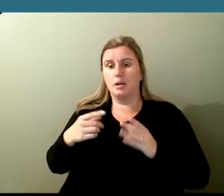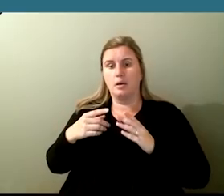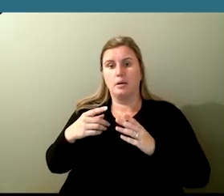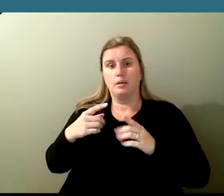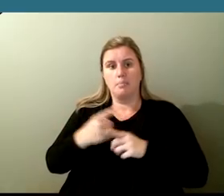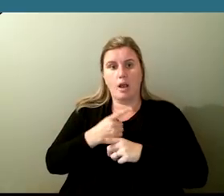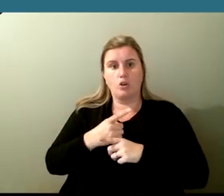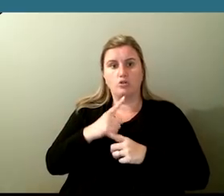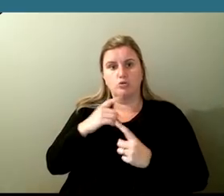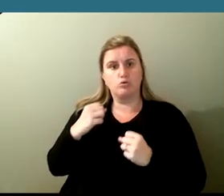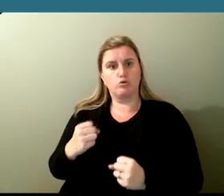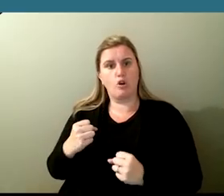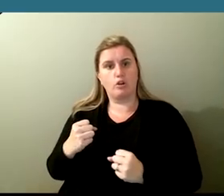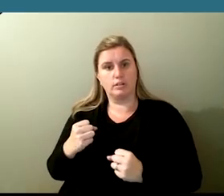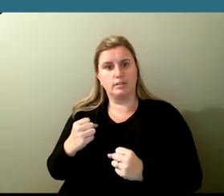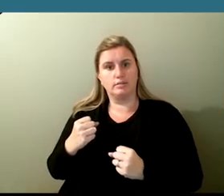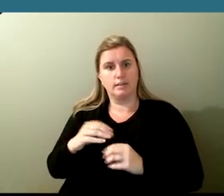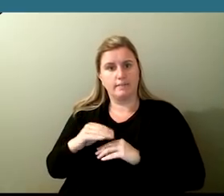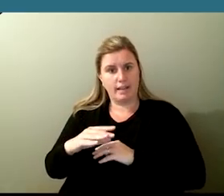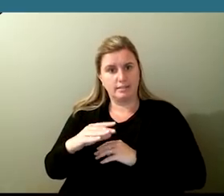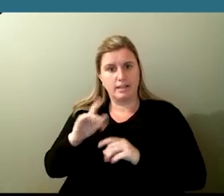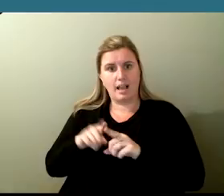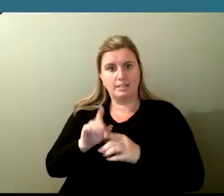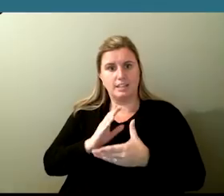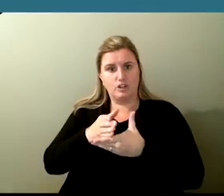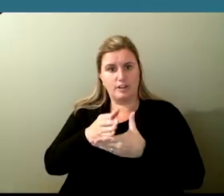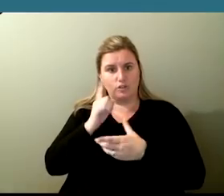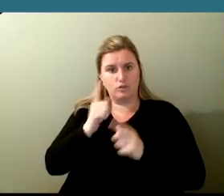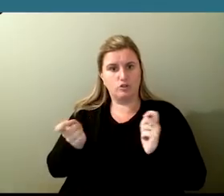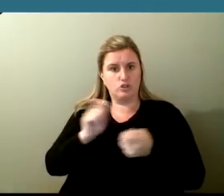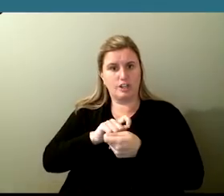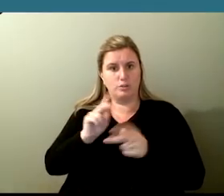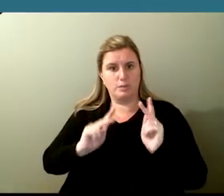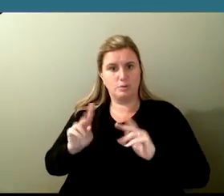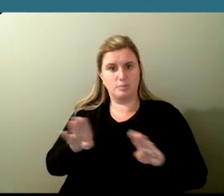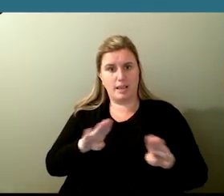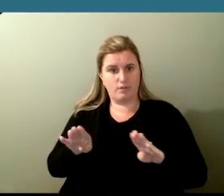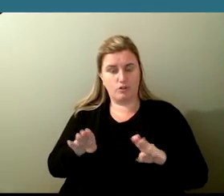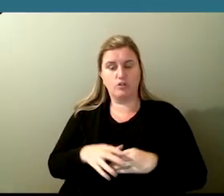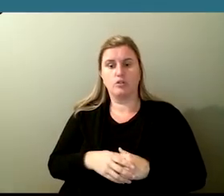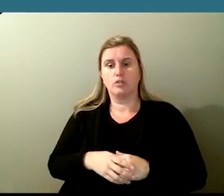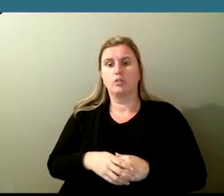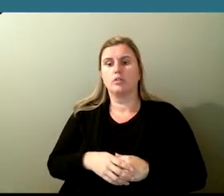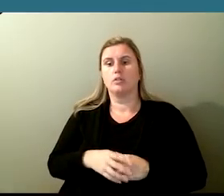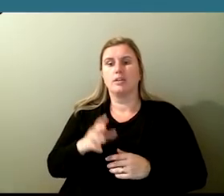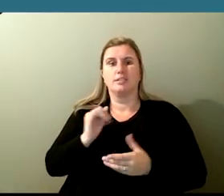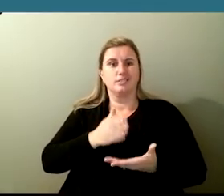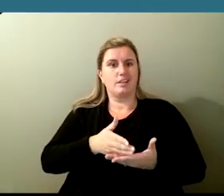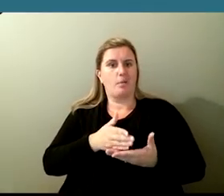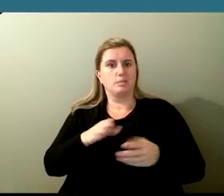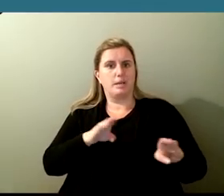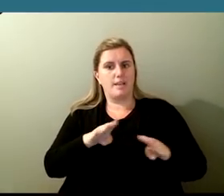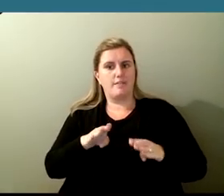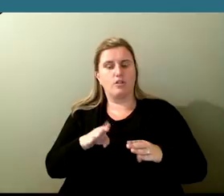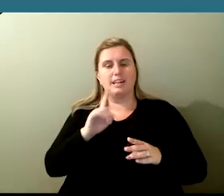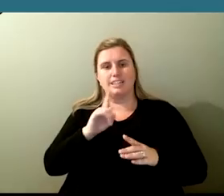moderate to really strong effects as an intervention for changing people's behavior, staff's behavior,